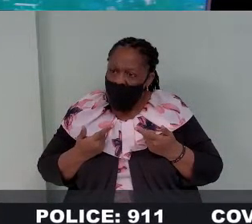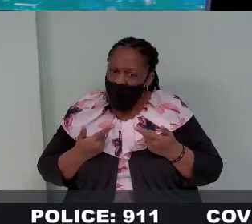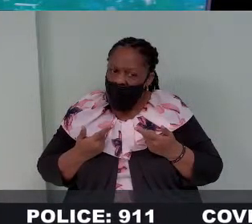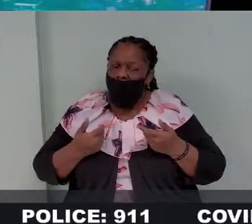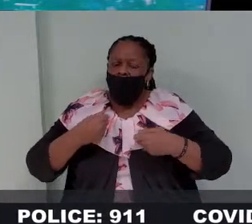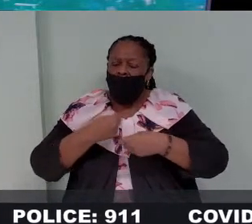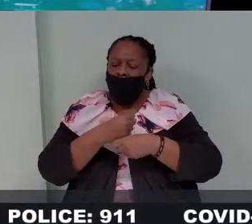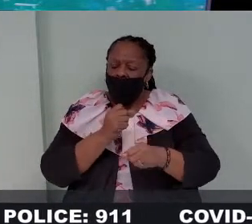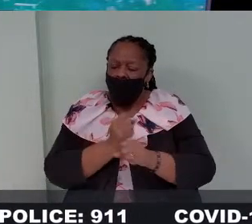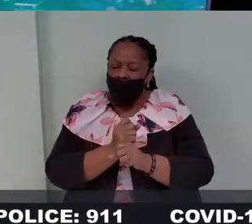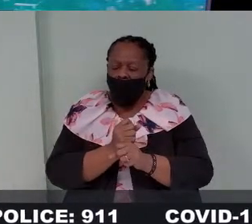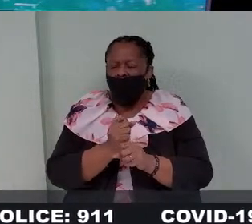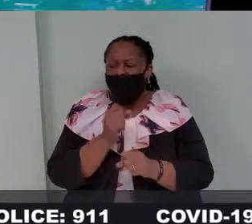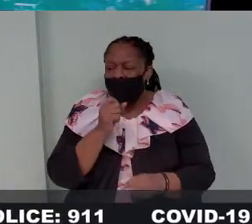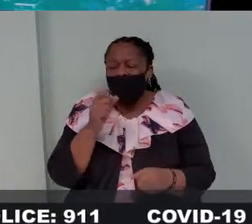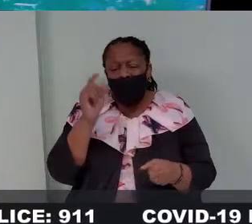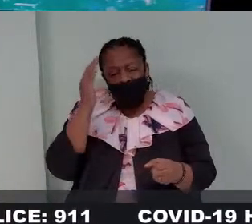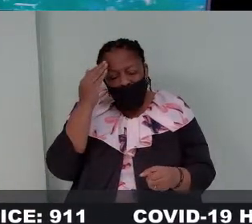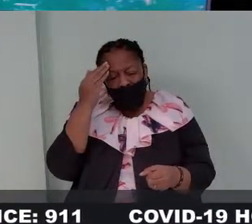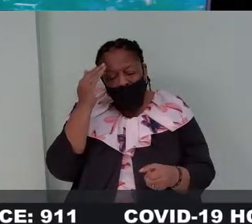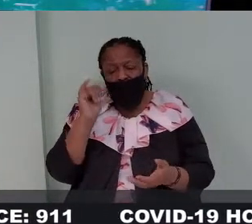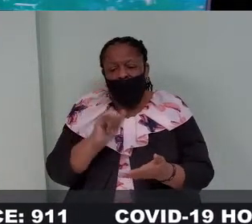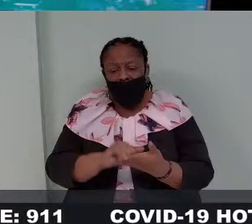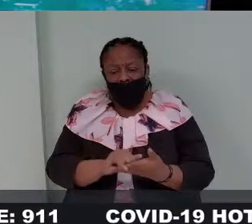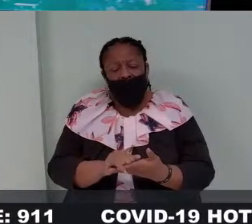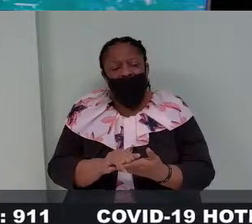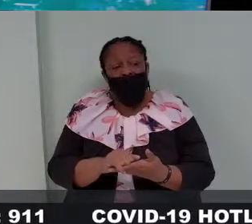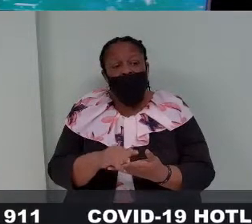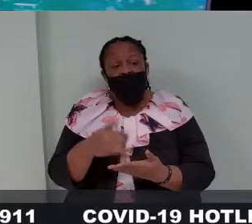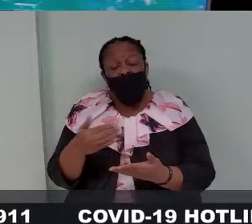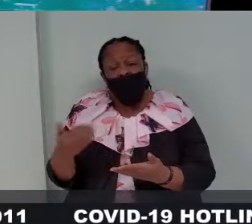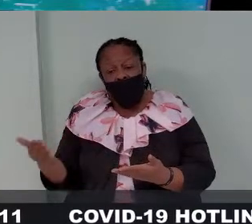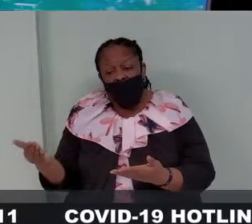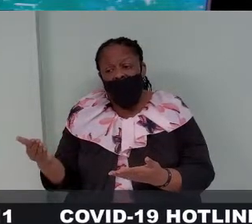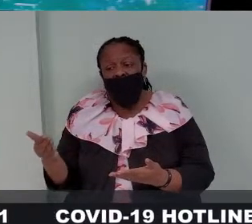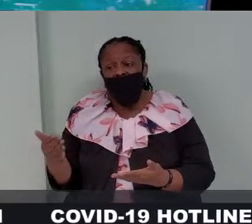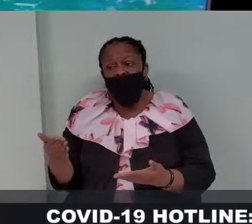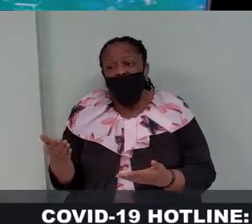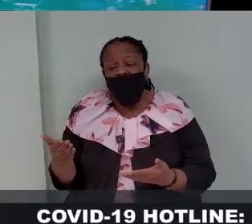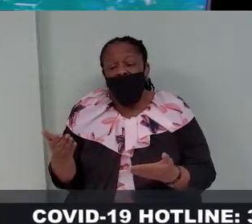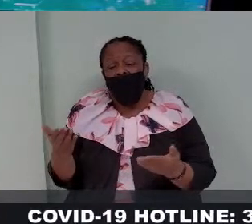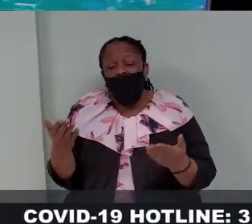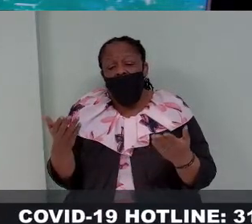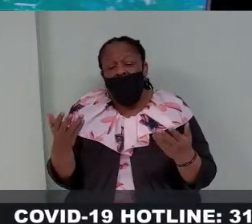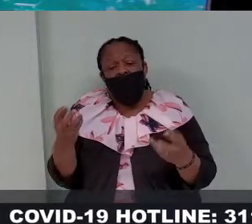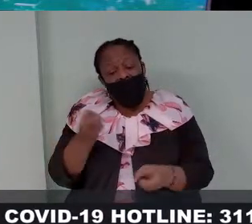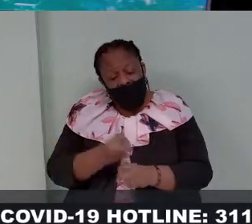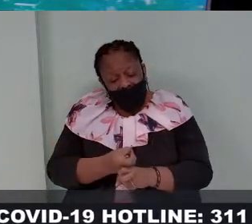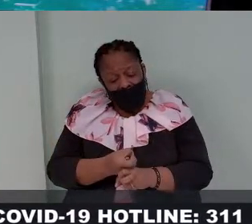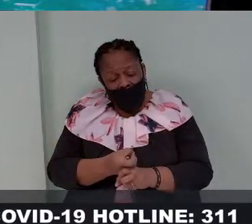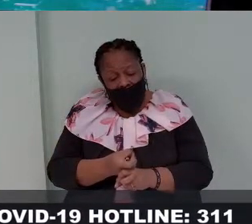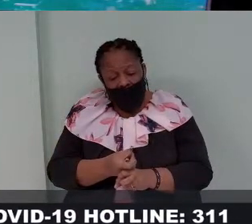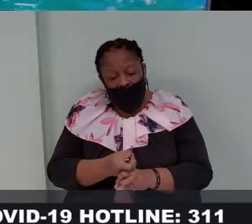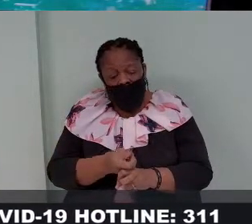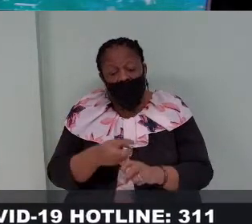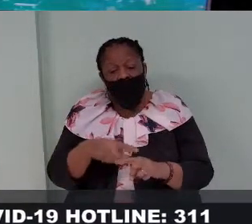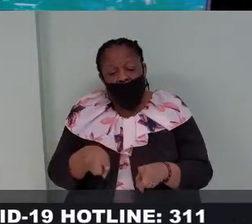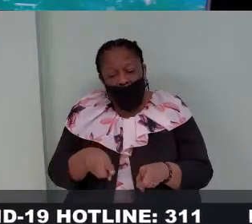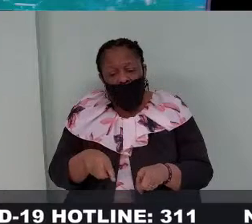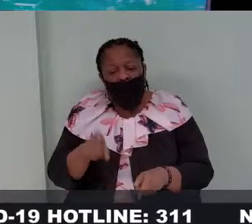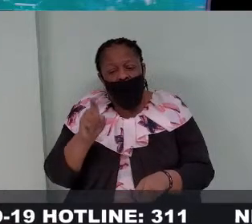living. And we know that the things that make this virus spread, the 3